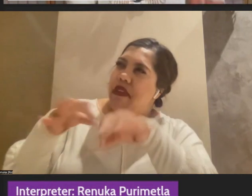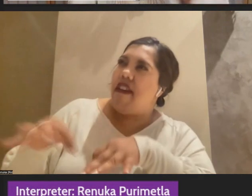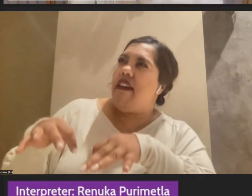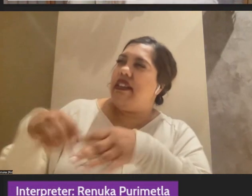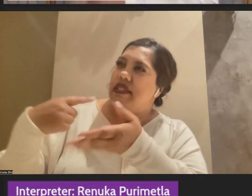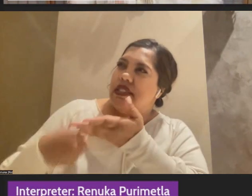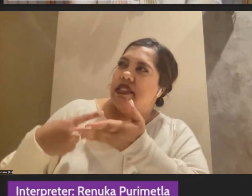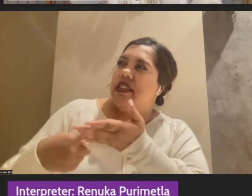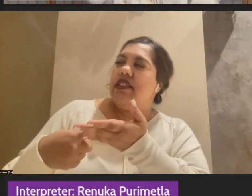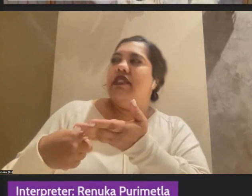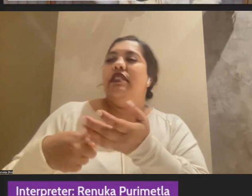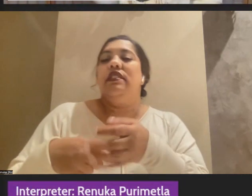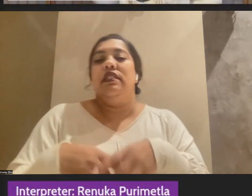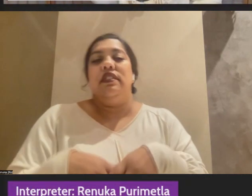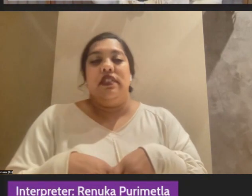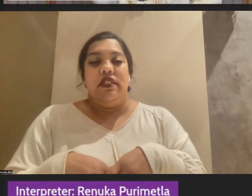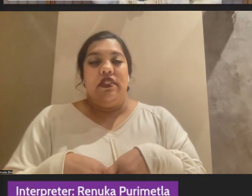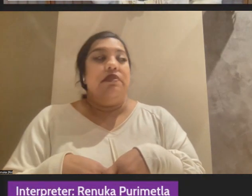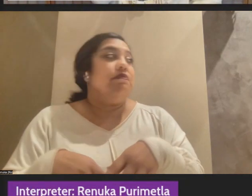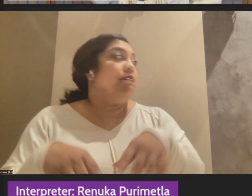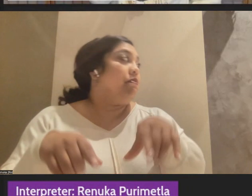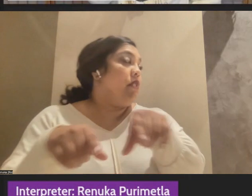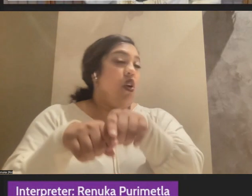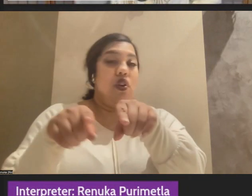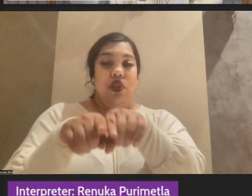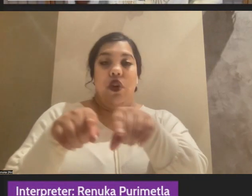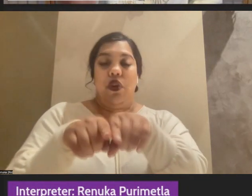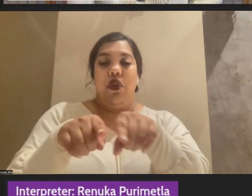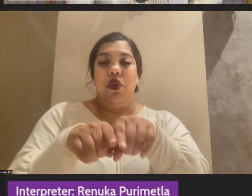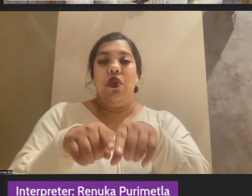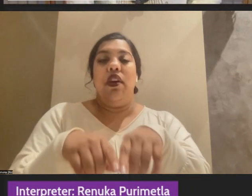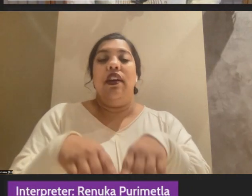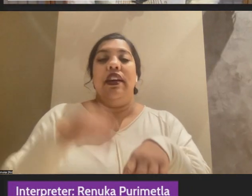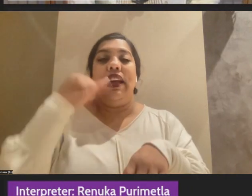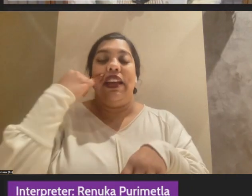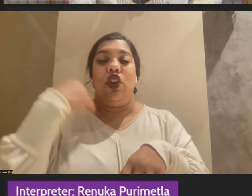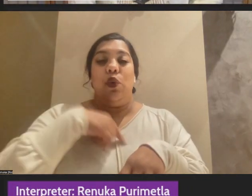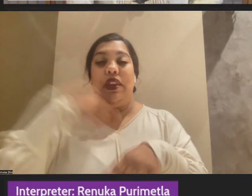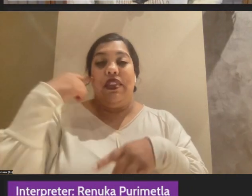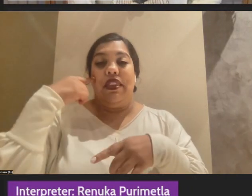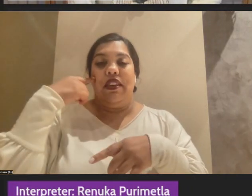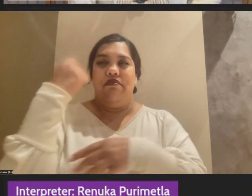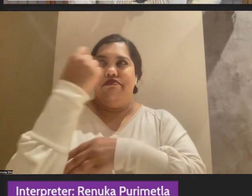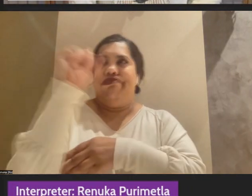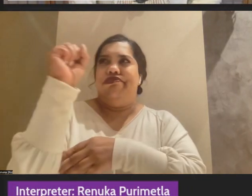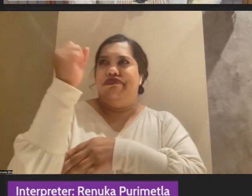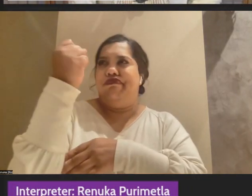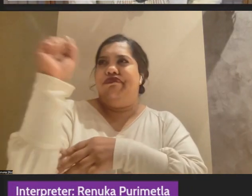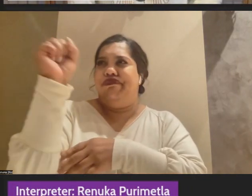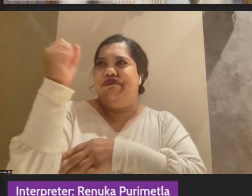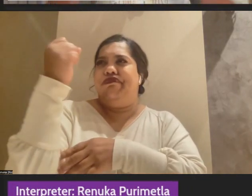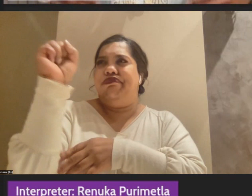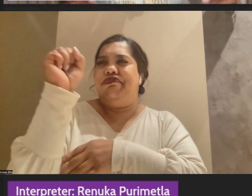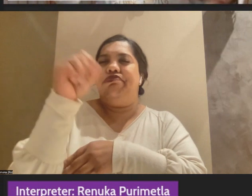Now, in a similar manner, when we are quote unquote protesting, how do we ensure